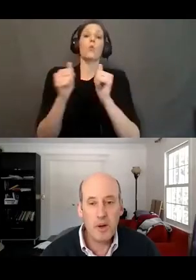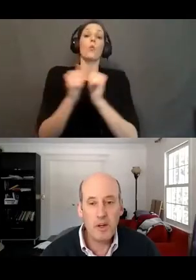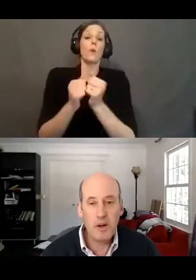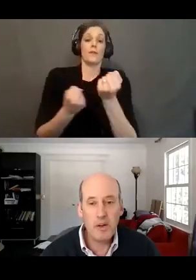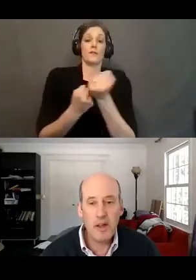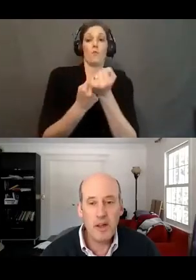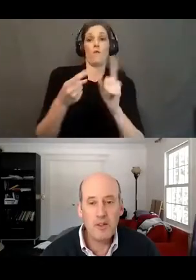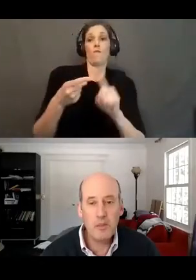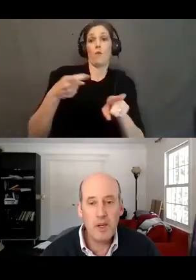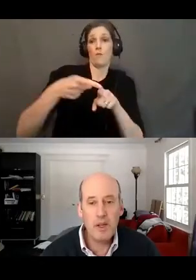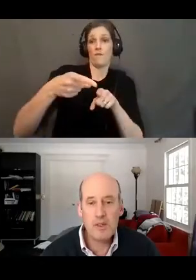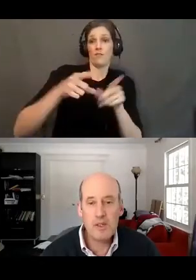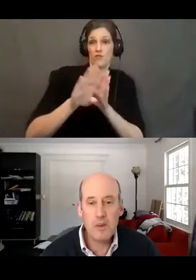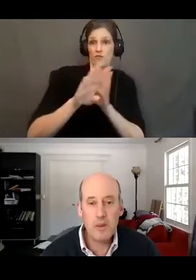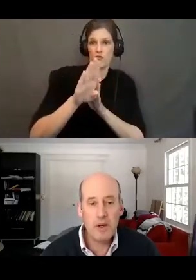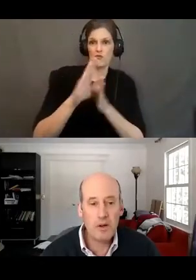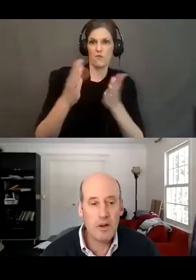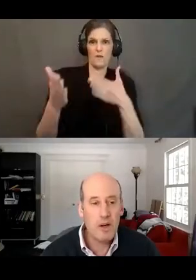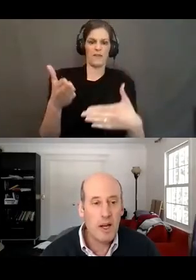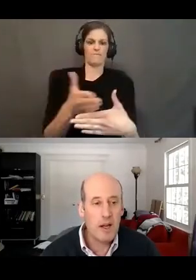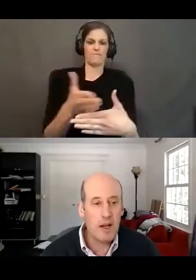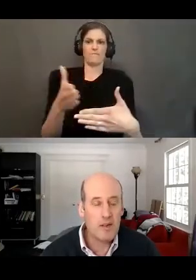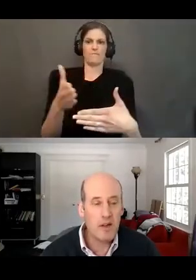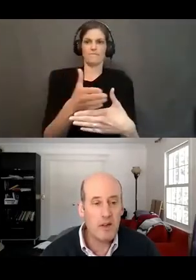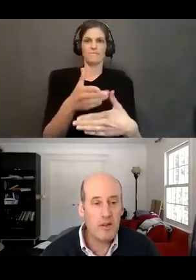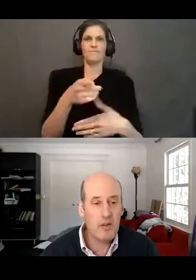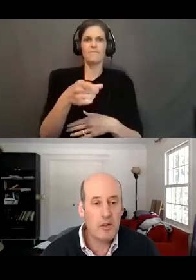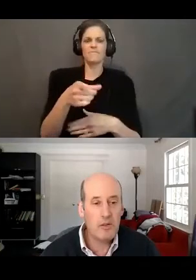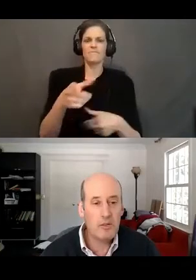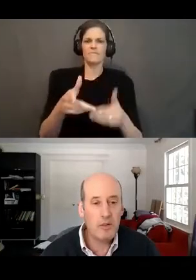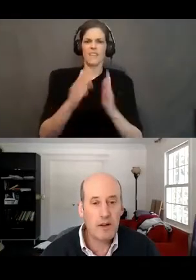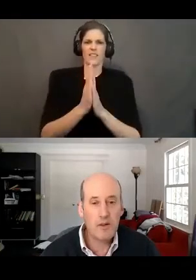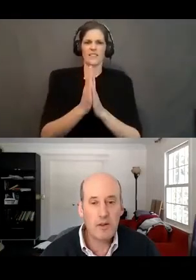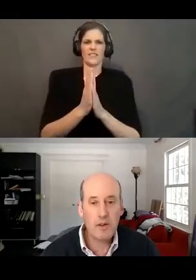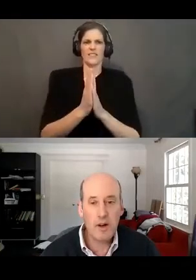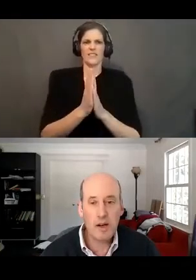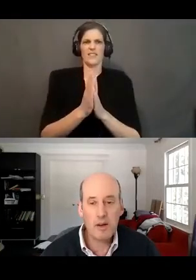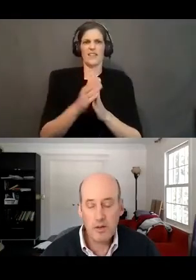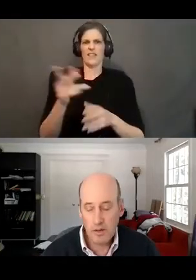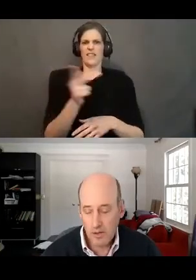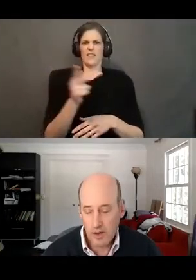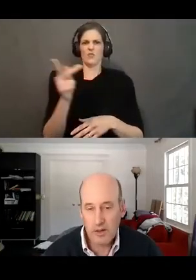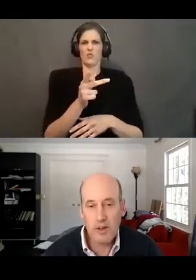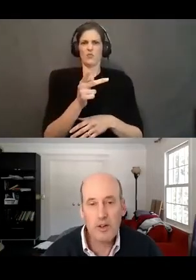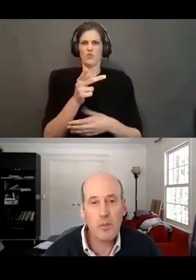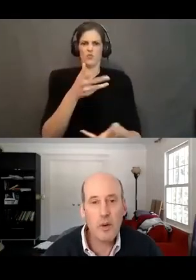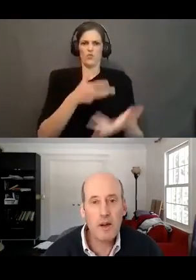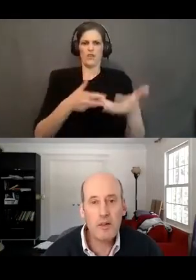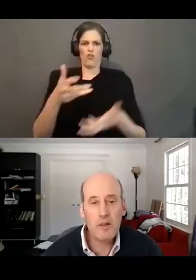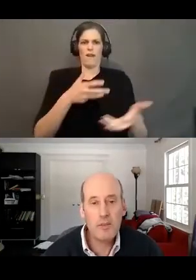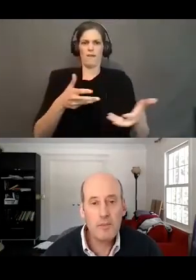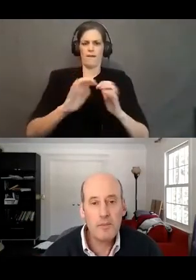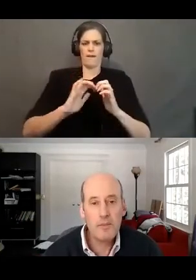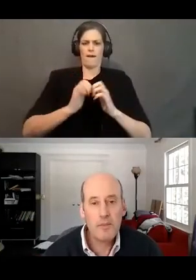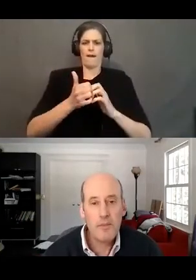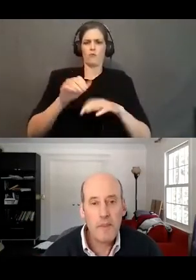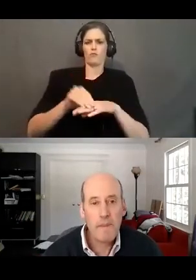So we might go to that intermediate step here and ask how these two factors interact to affect the teacher's